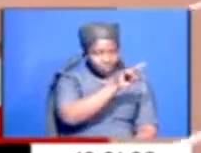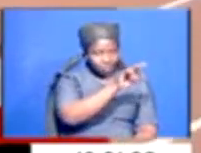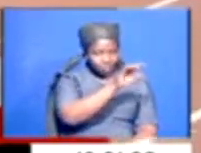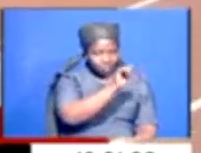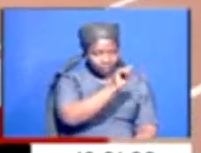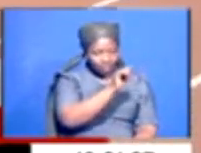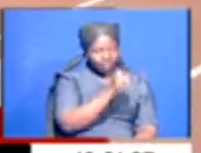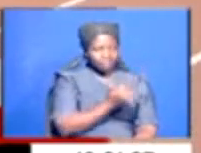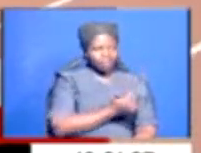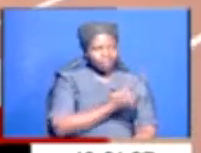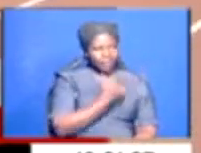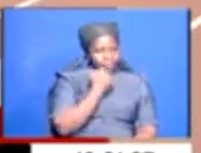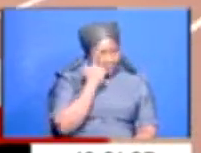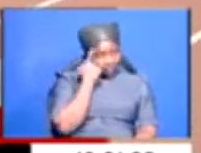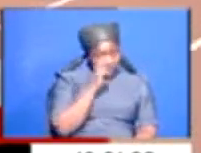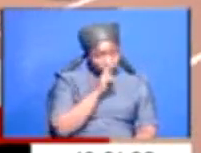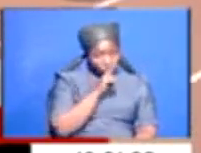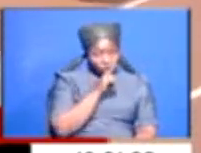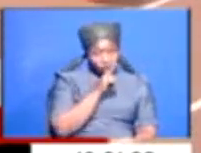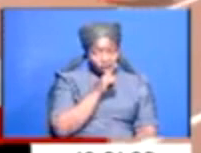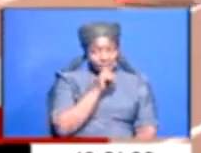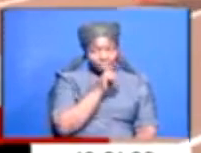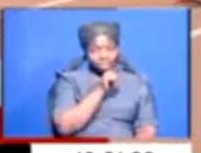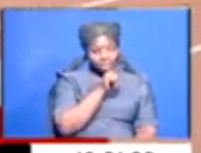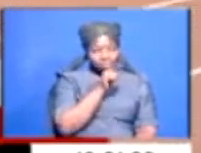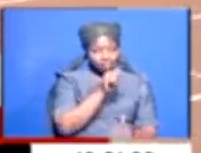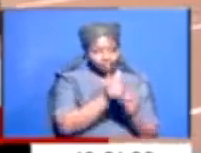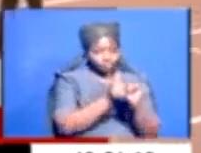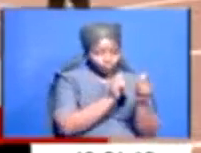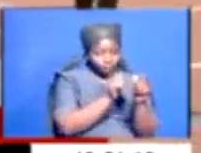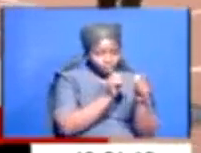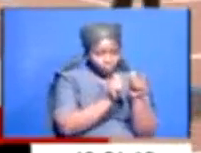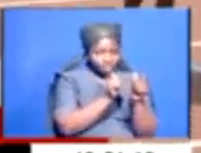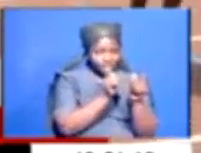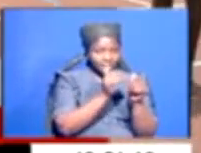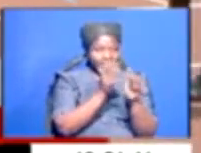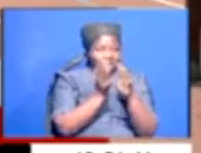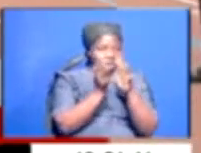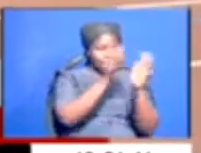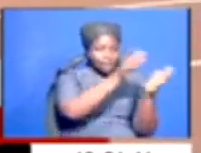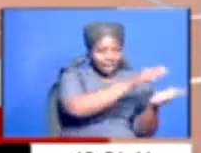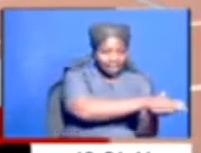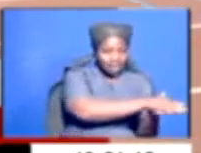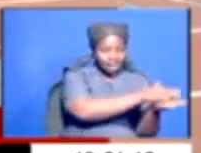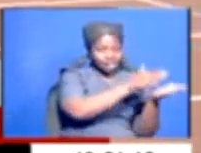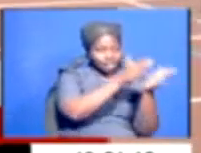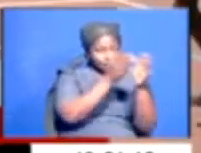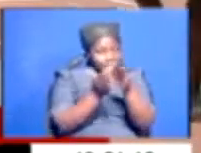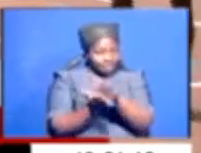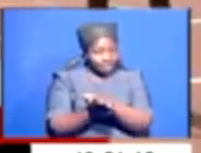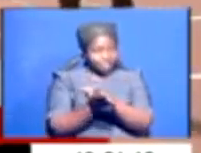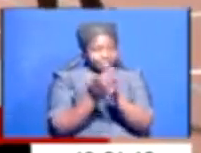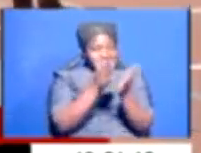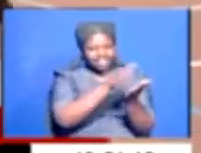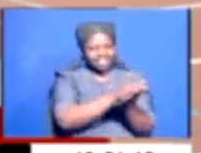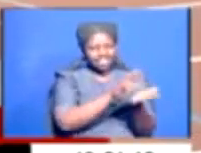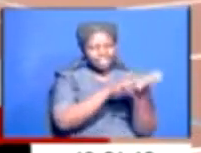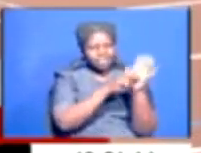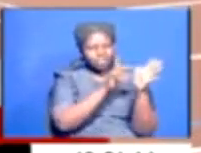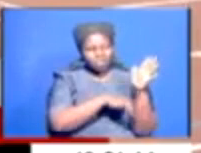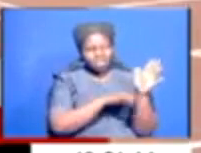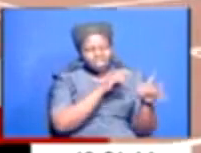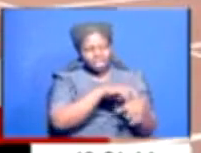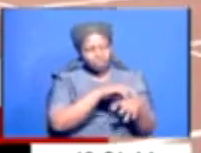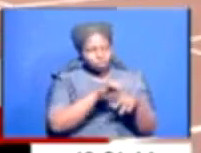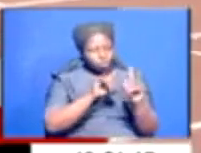for this event, which is the discus, which means that, you know, when you get onto the circle and trying